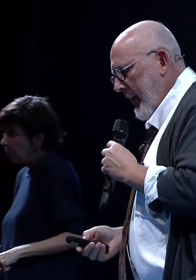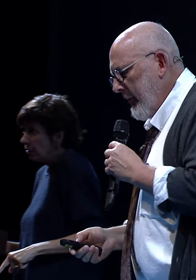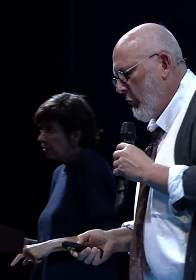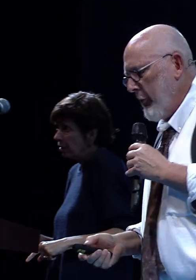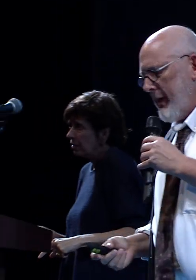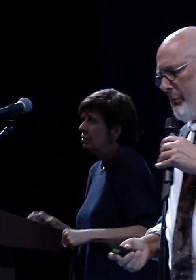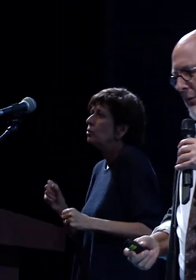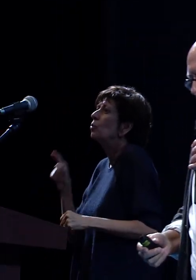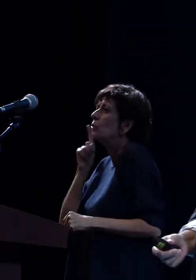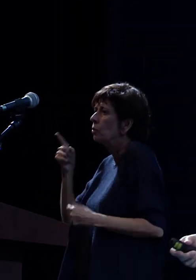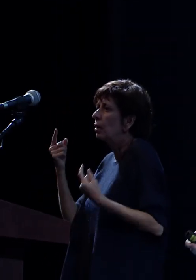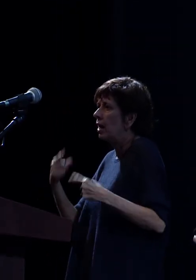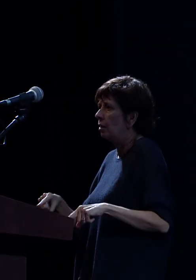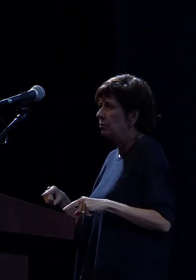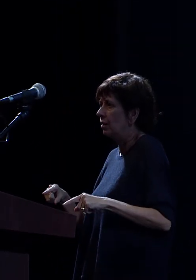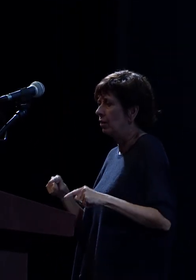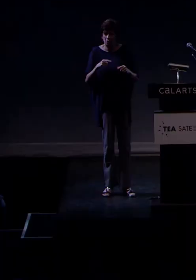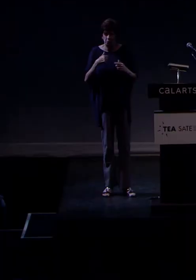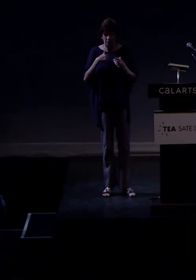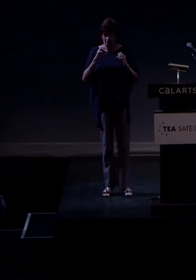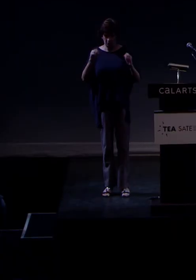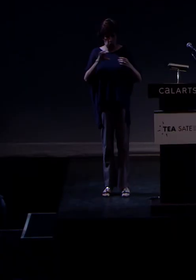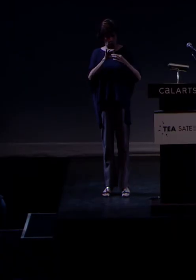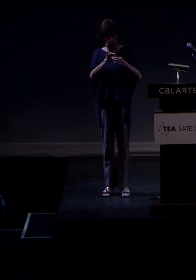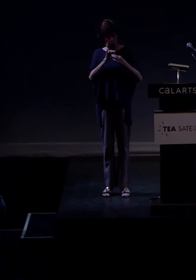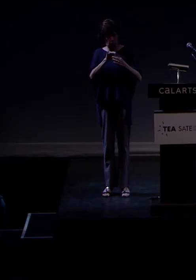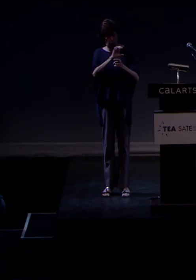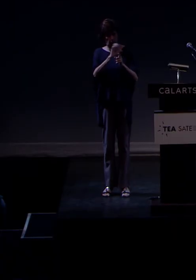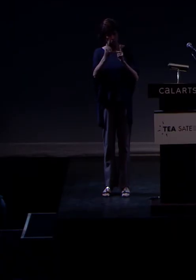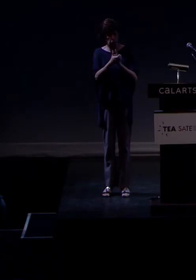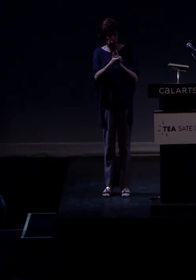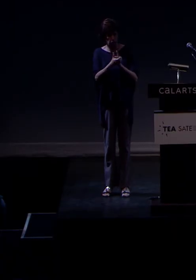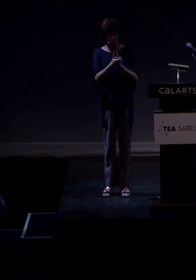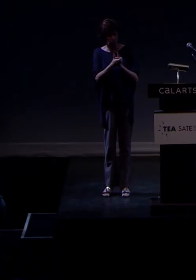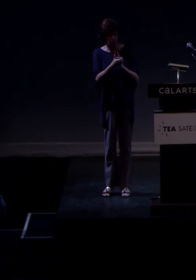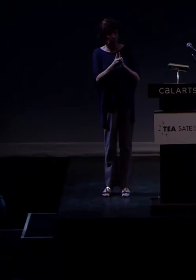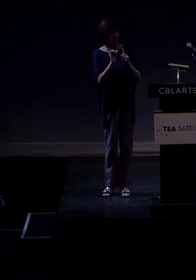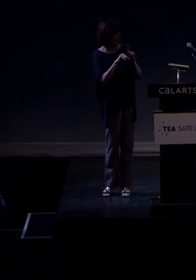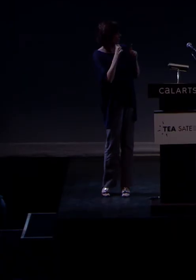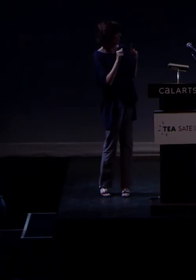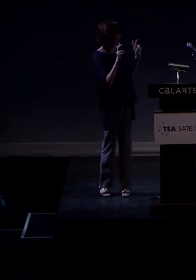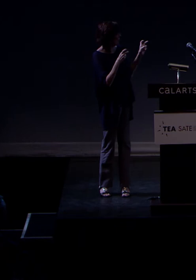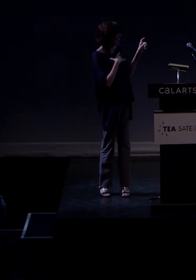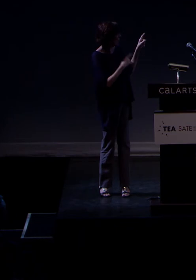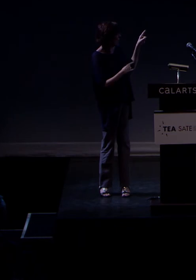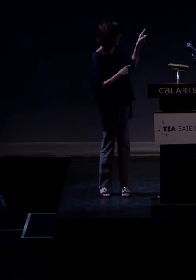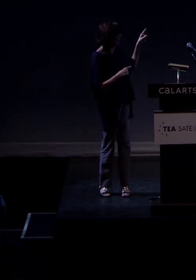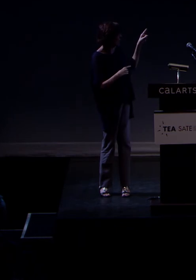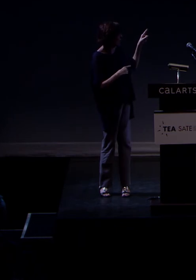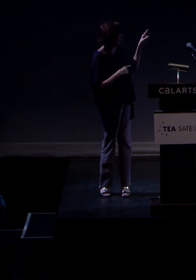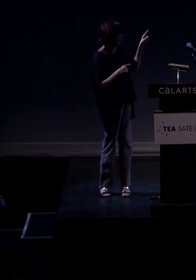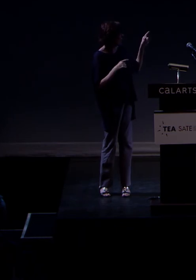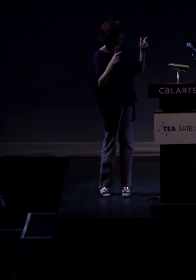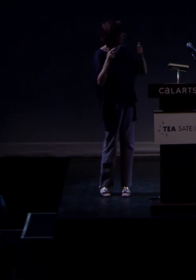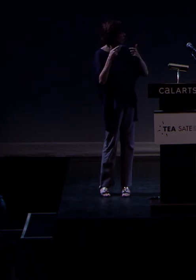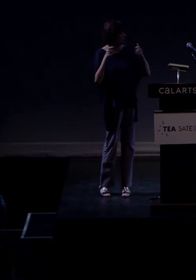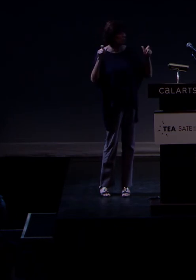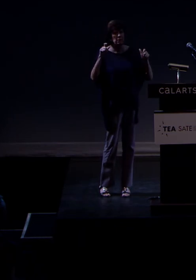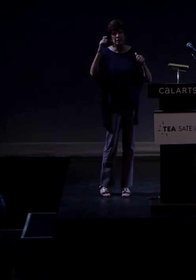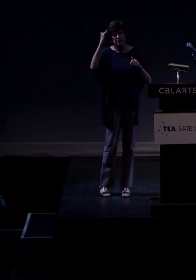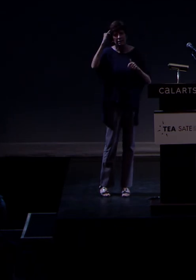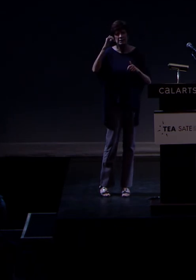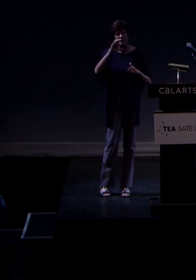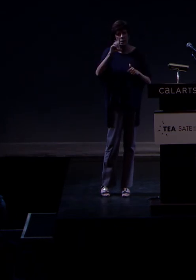really happening is that we're dematerializing our culture. And this is another great quote that I like. You know, Uber, world's biggest taxi company,